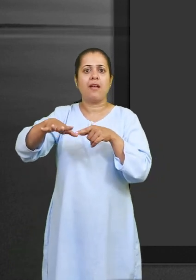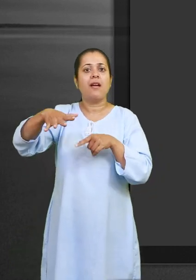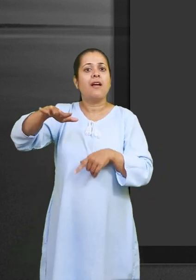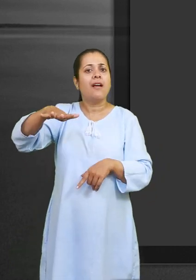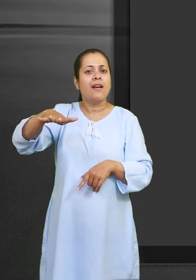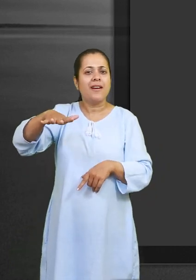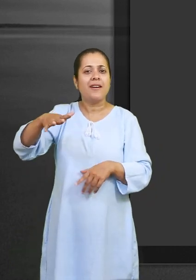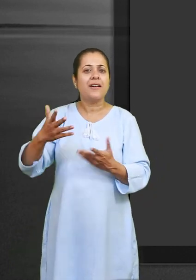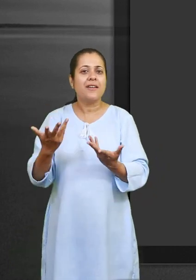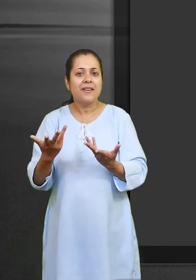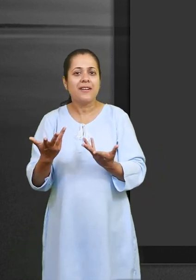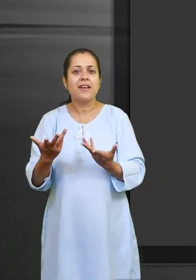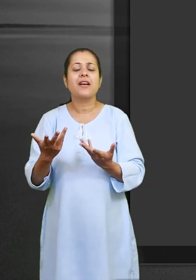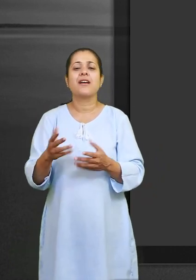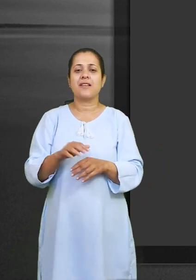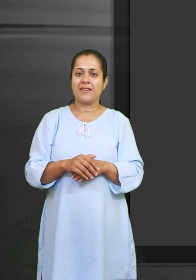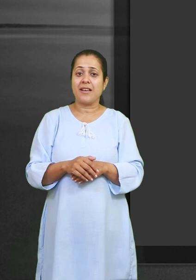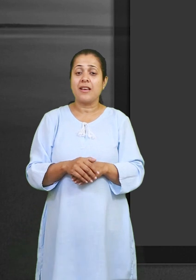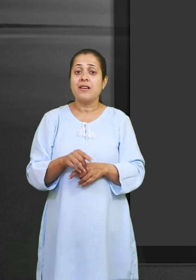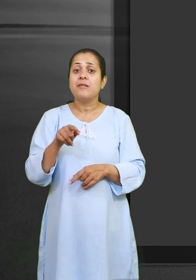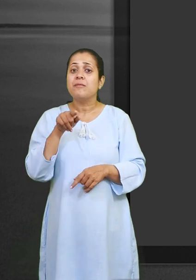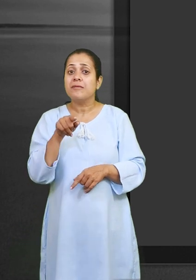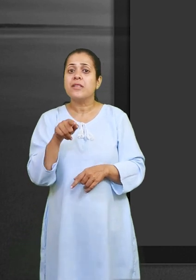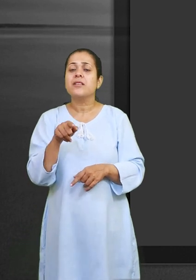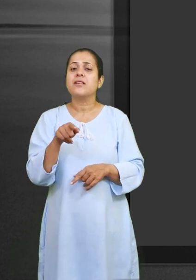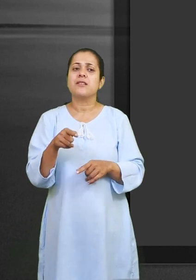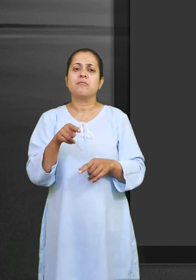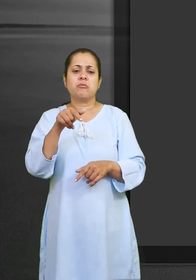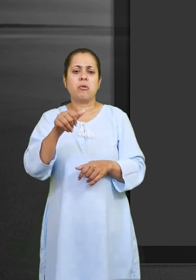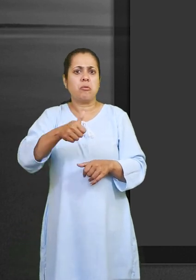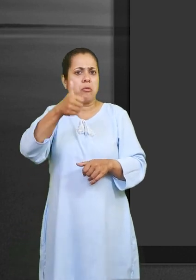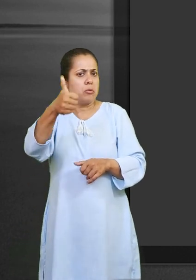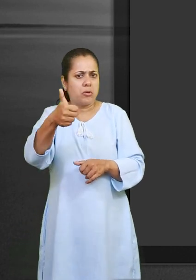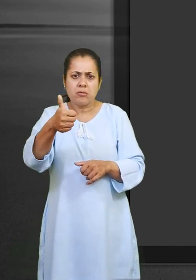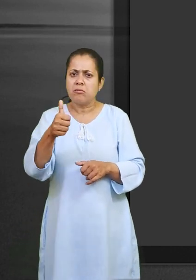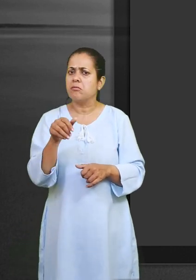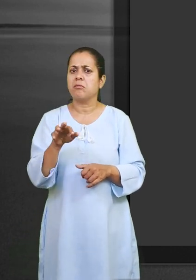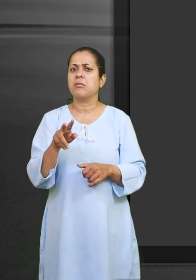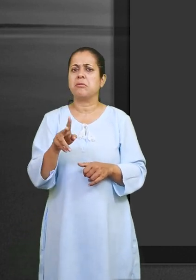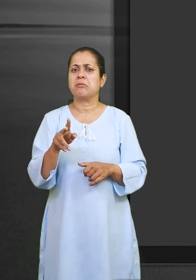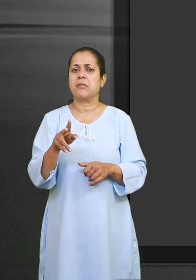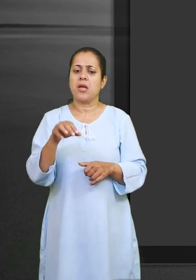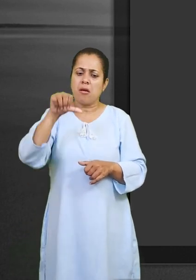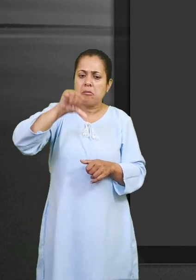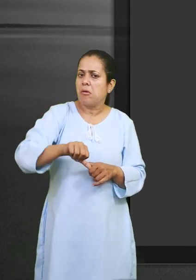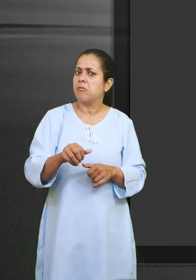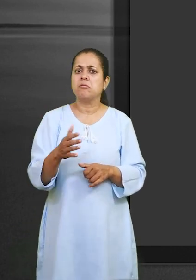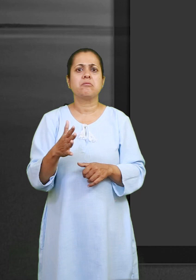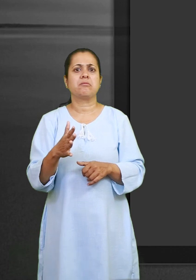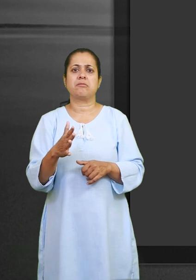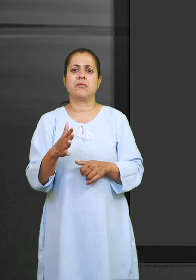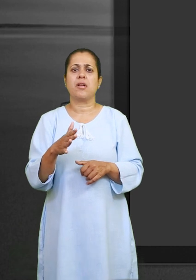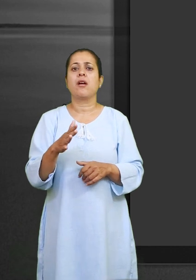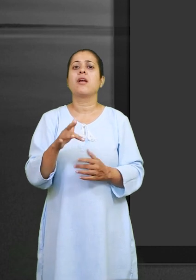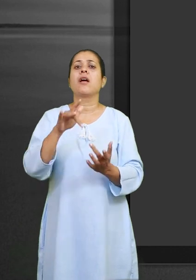average. Now, this average is nothing but y'all have not done extremely good, nor y'all have done